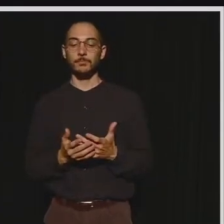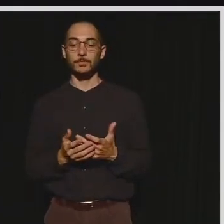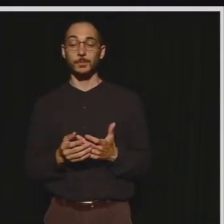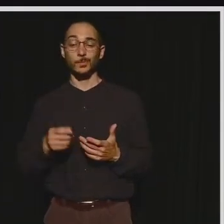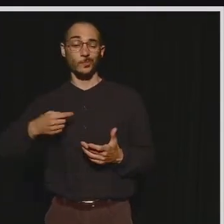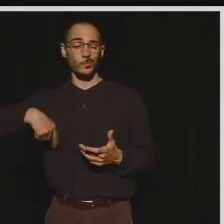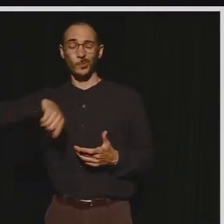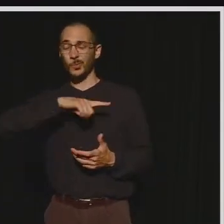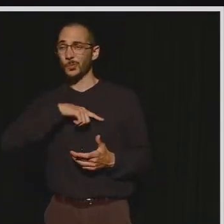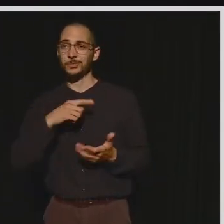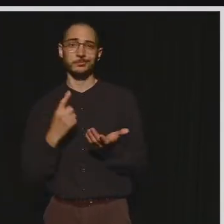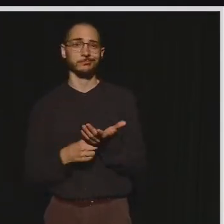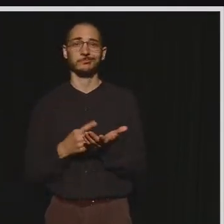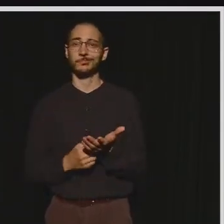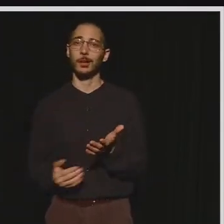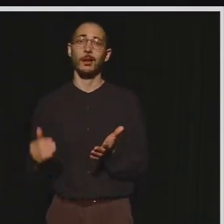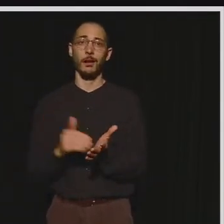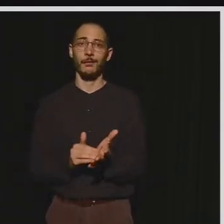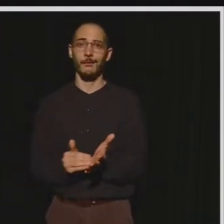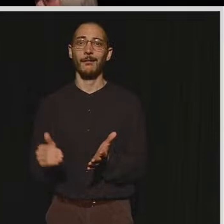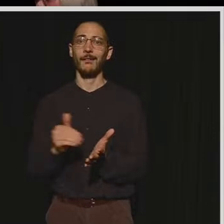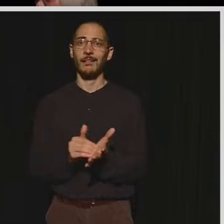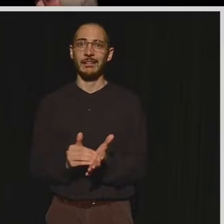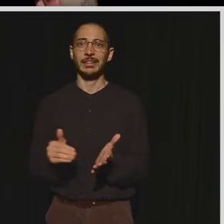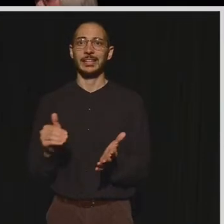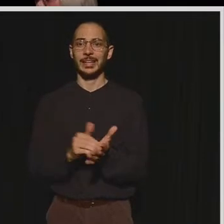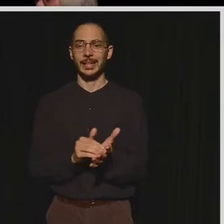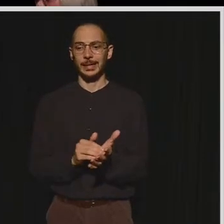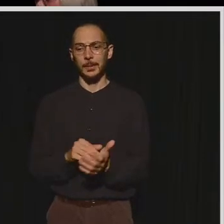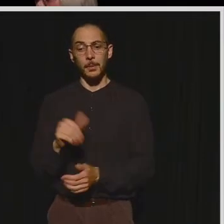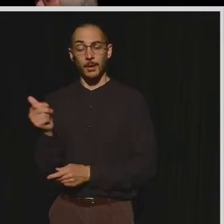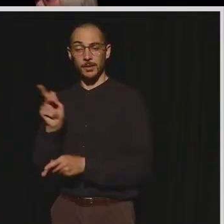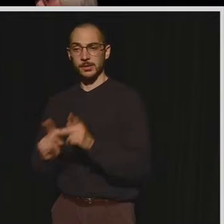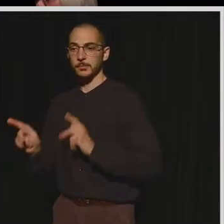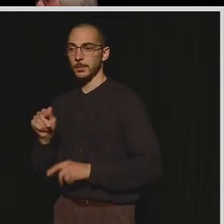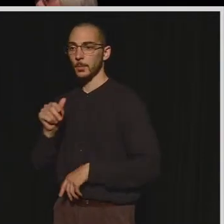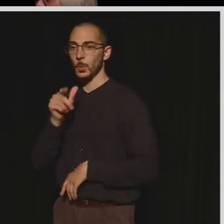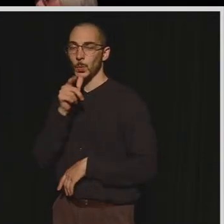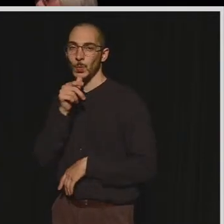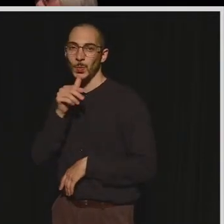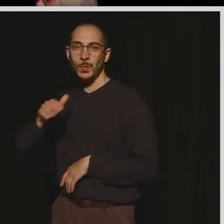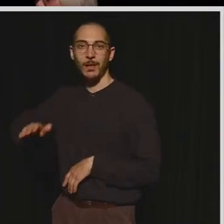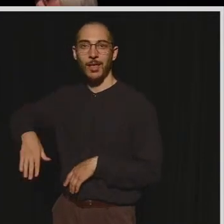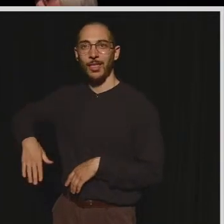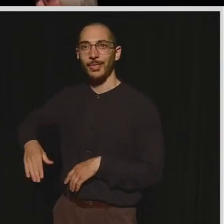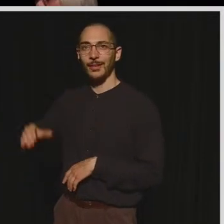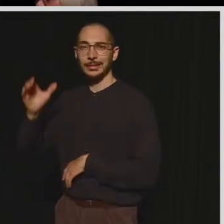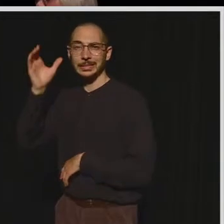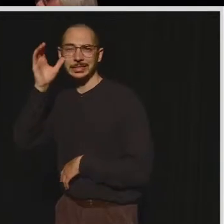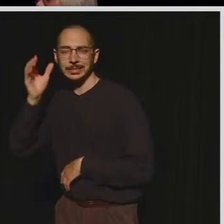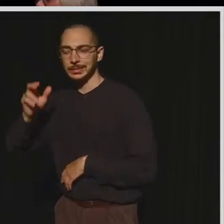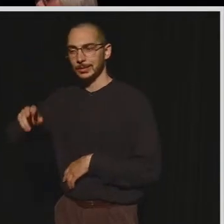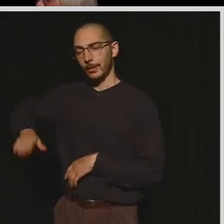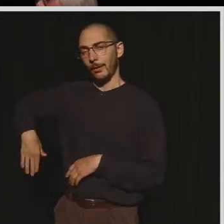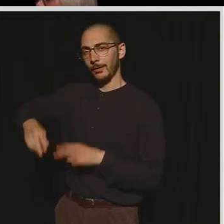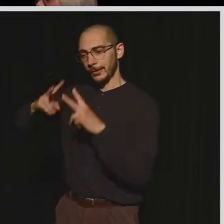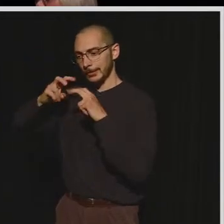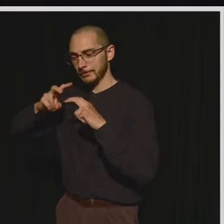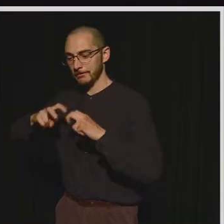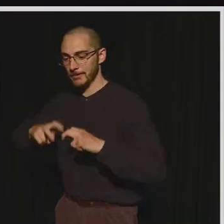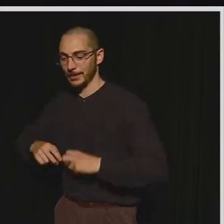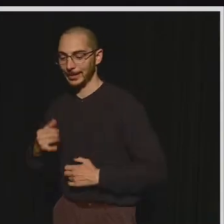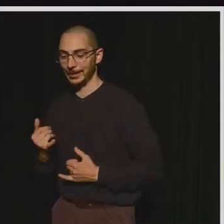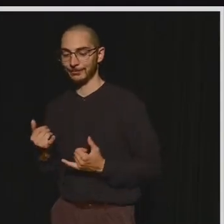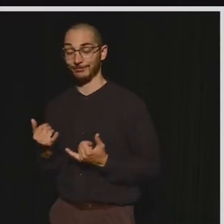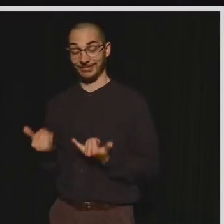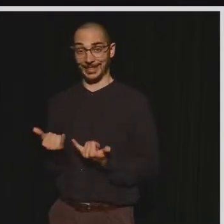have, this is your time to really listen, to really educate yourself, to really, okay, where is my place in there and how can I be useful